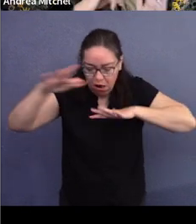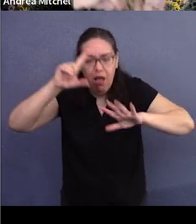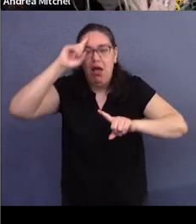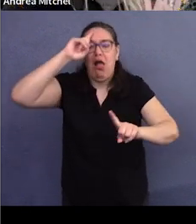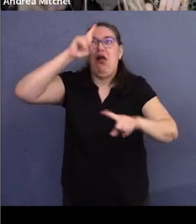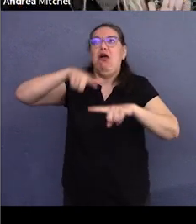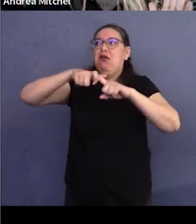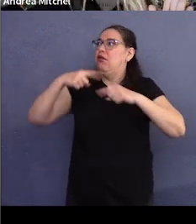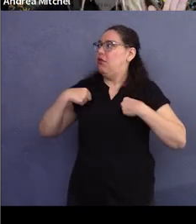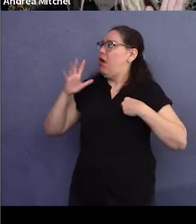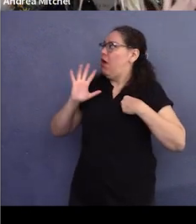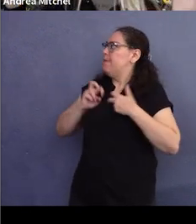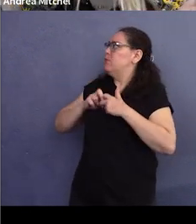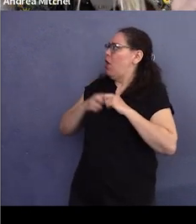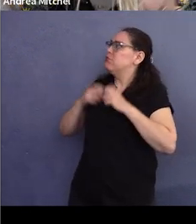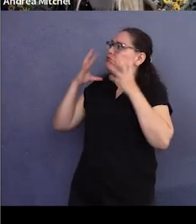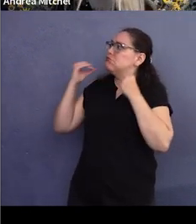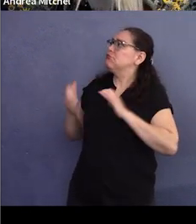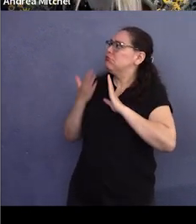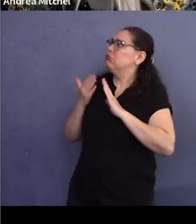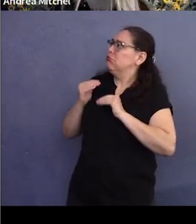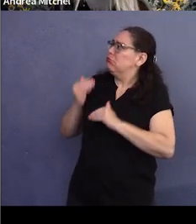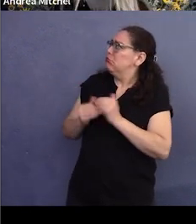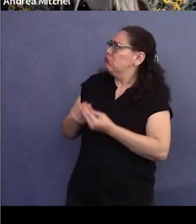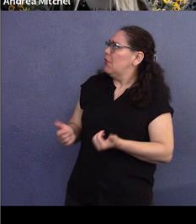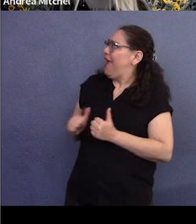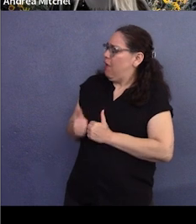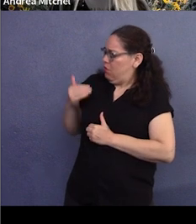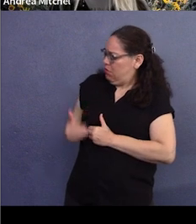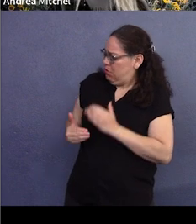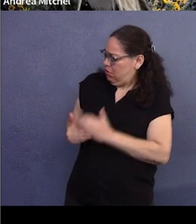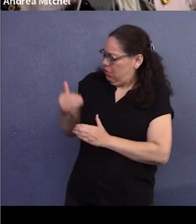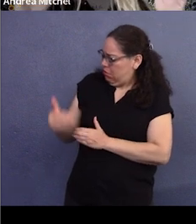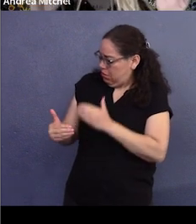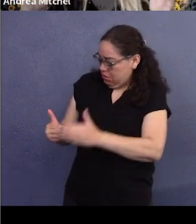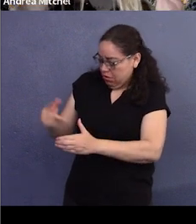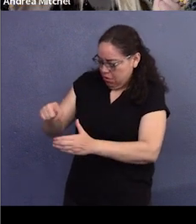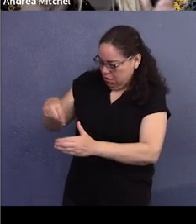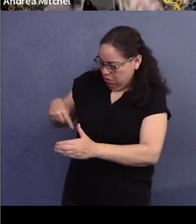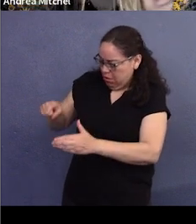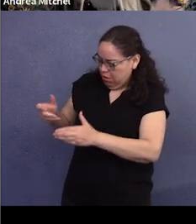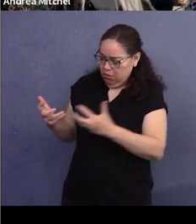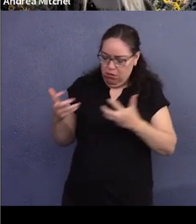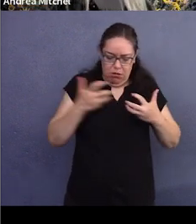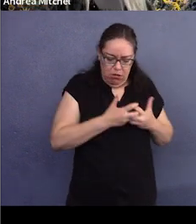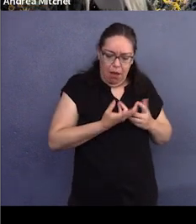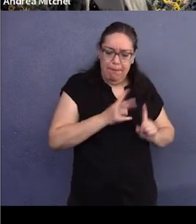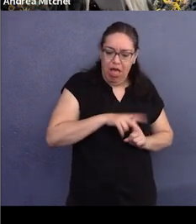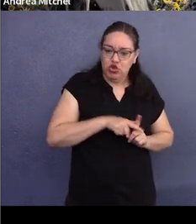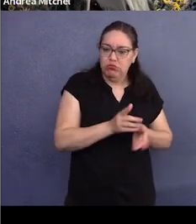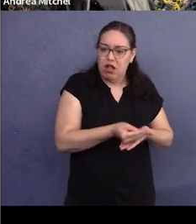life and think of all the steps it's taken, because all those things relate to budgets. I know it sounds weird, but you'll see at the